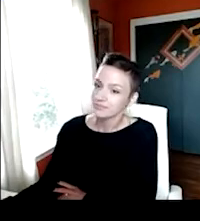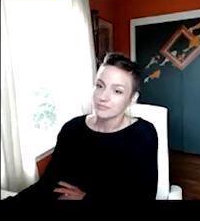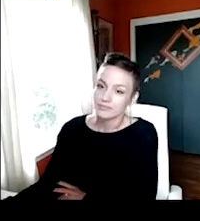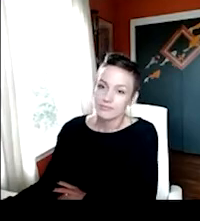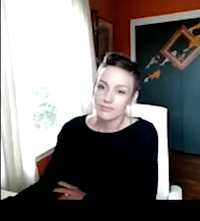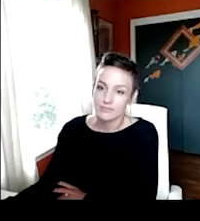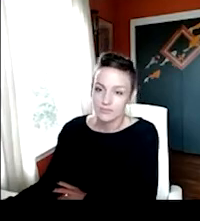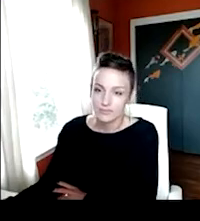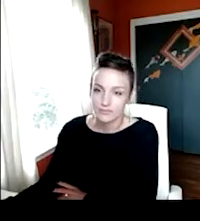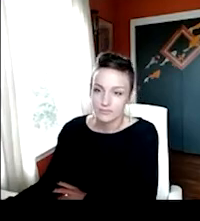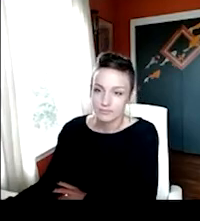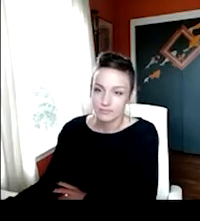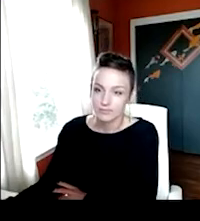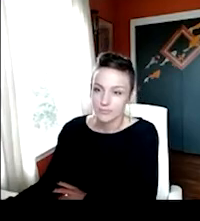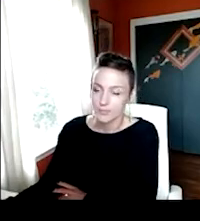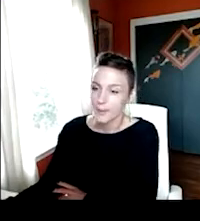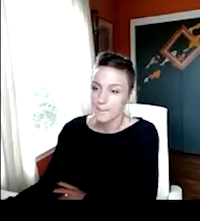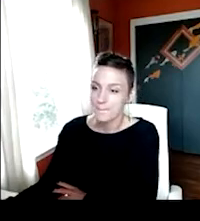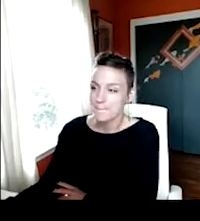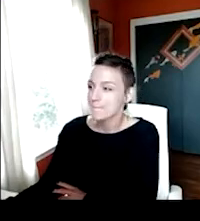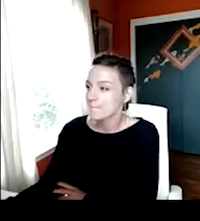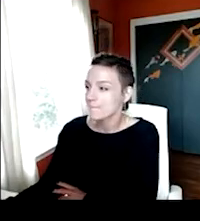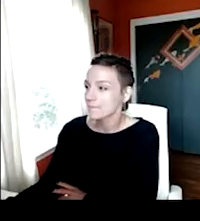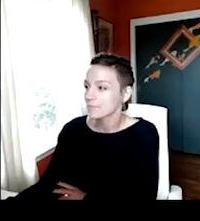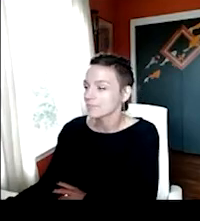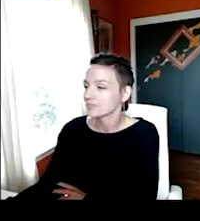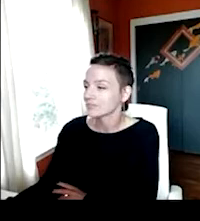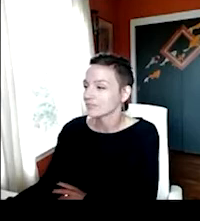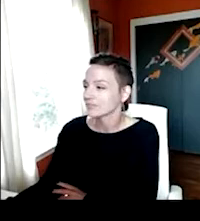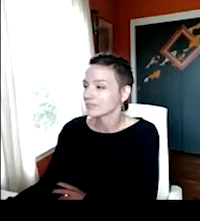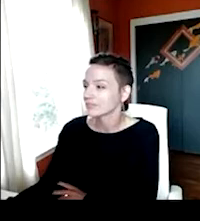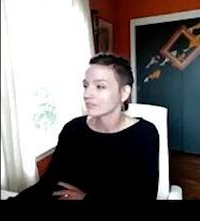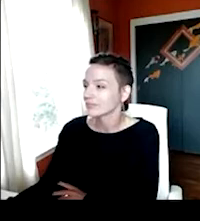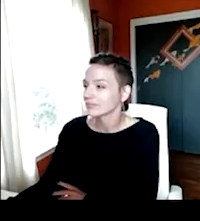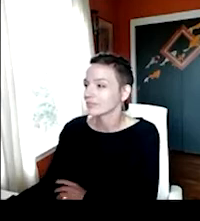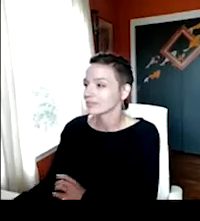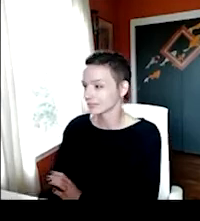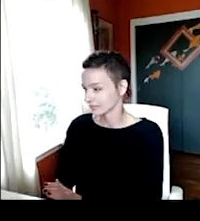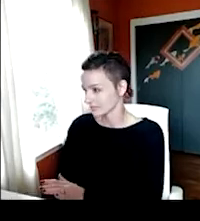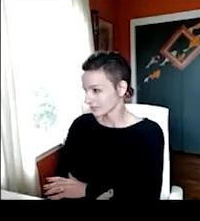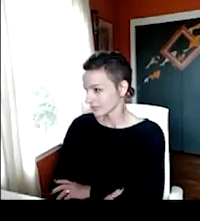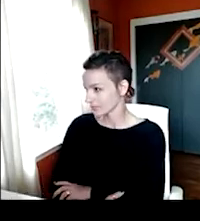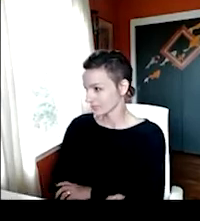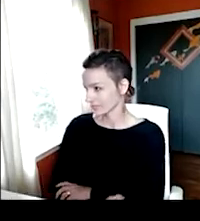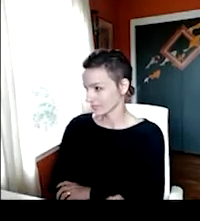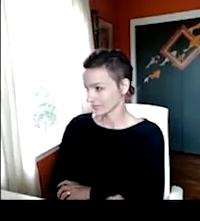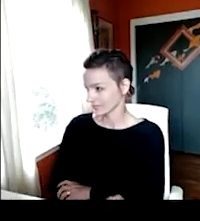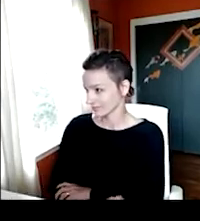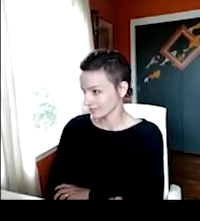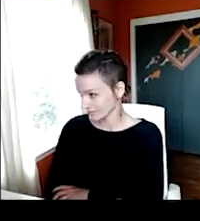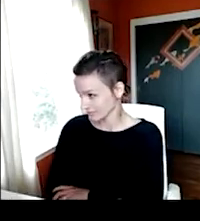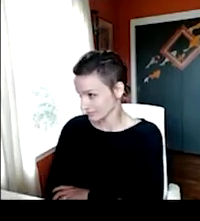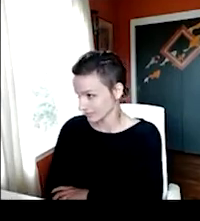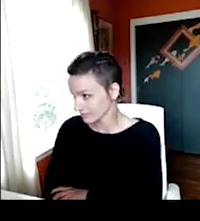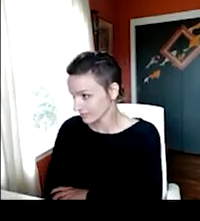cyber challenge or cyber puzzle based game. So what we will do is, without taking any more time, I will let my student and the creator